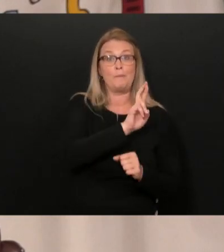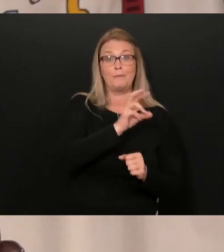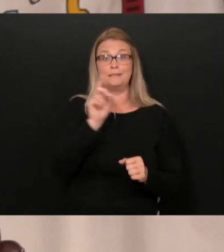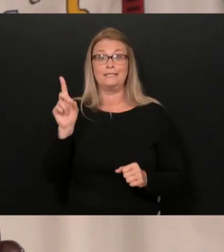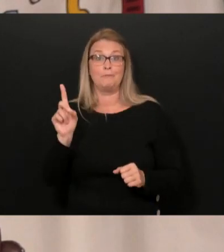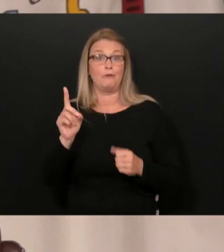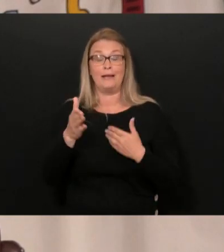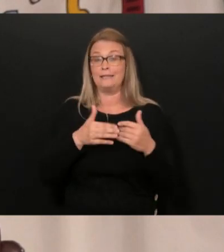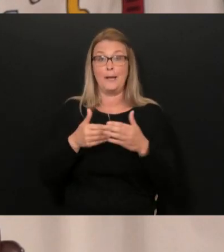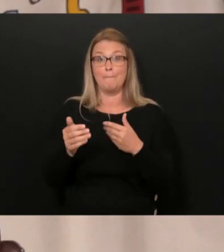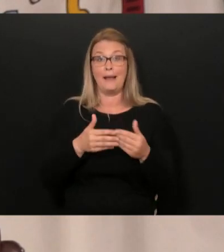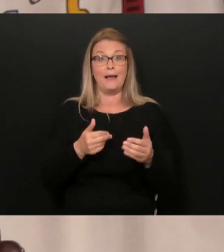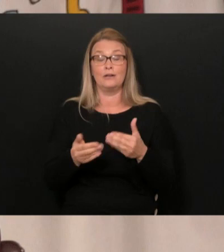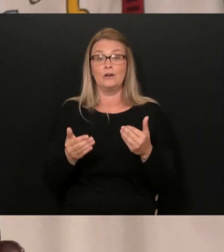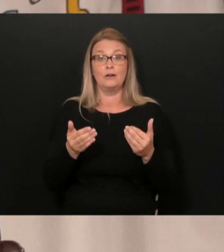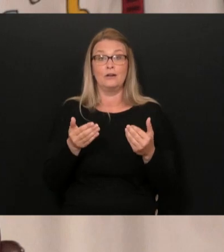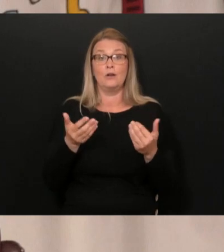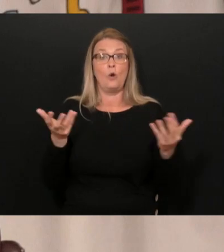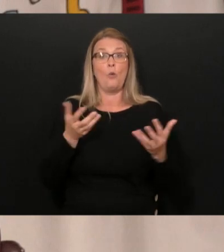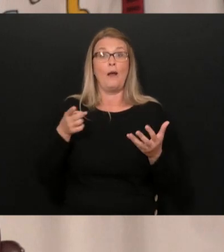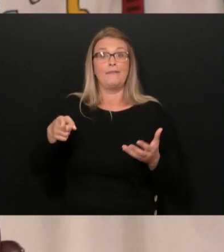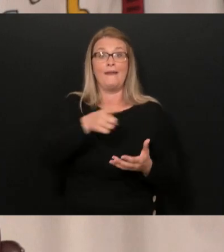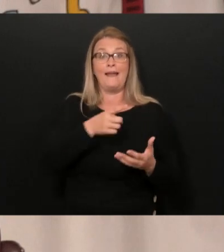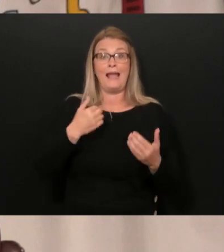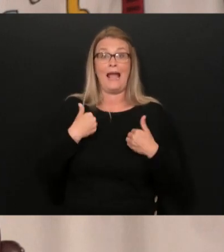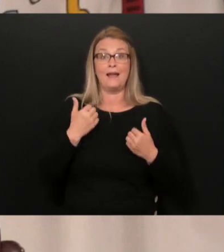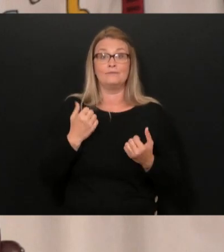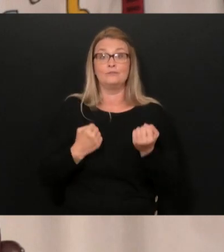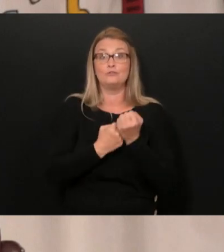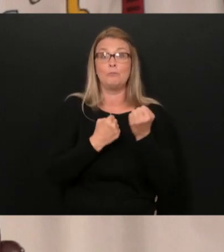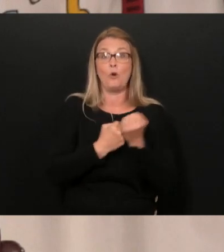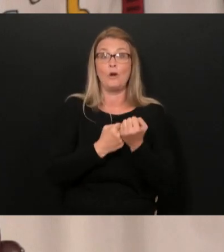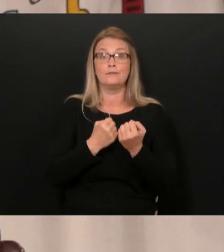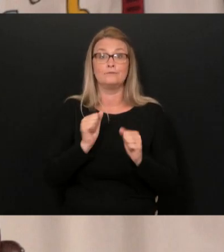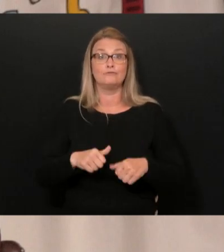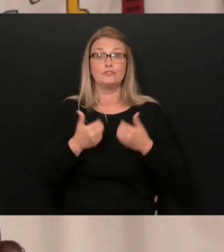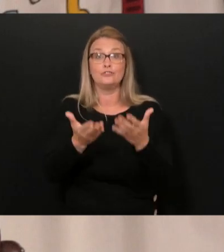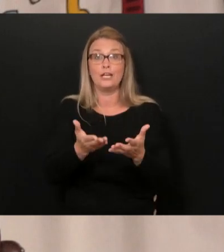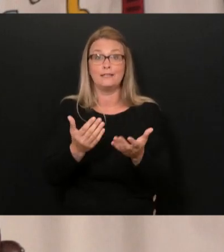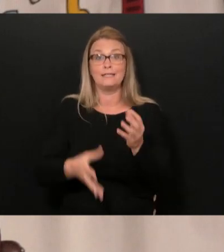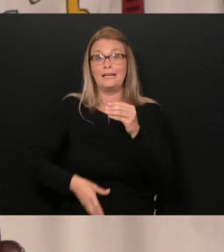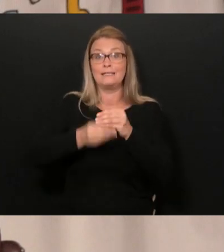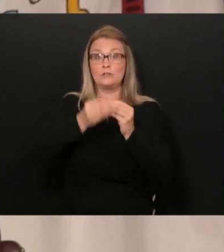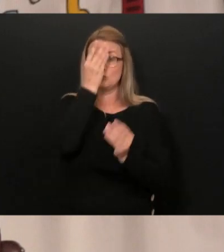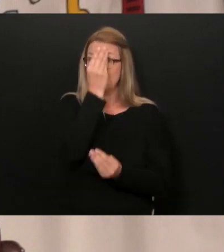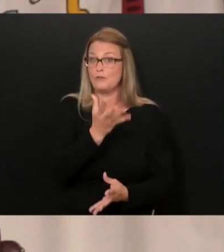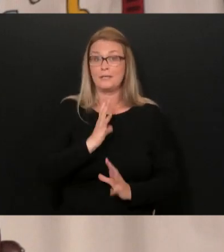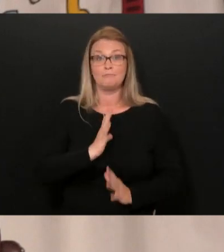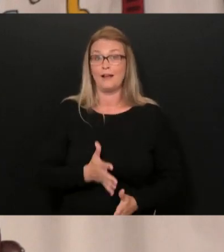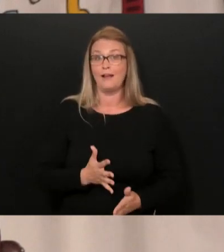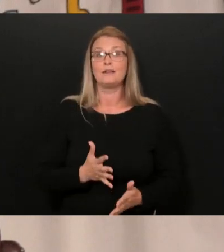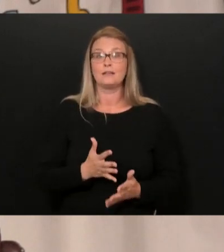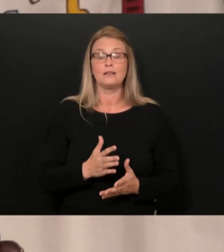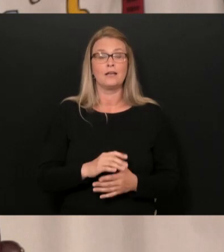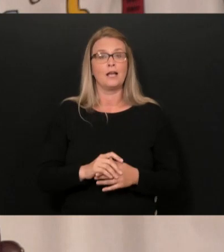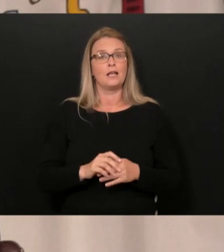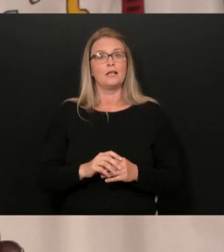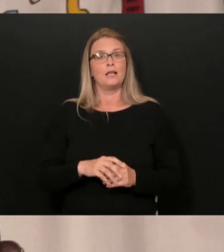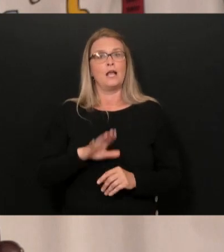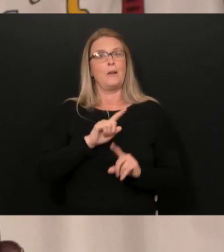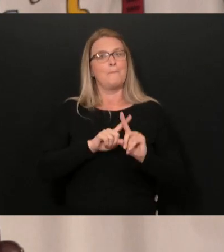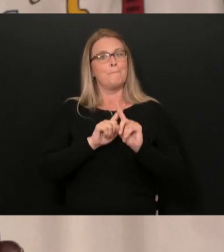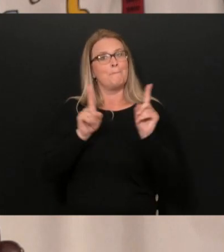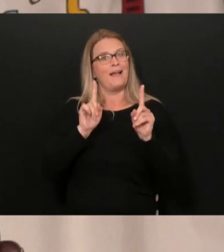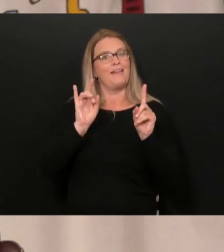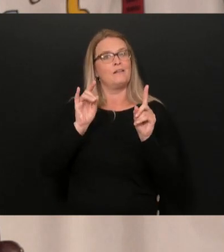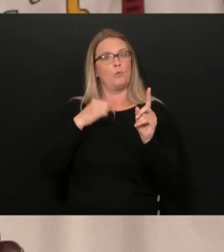world. You know, from the standpoint of additional information, but Anthony, just follow the math.